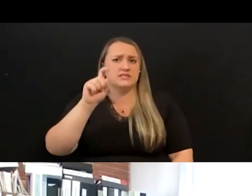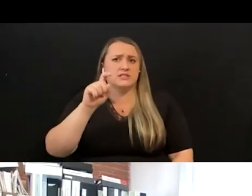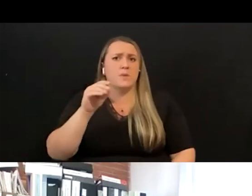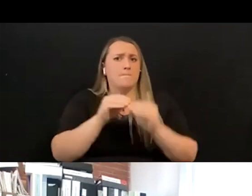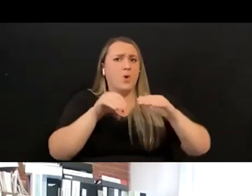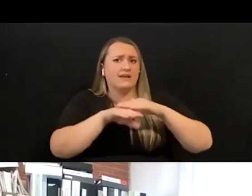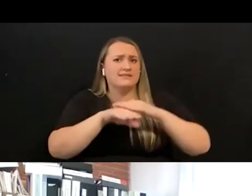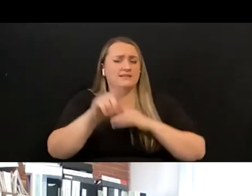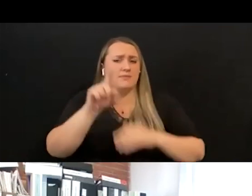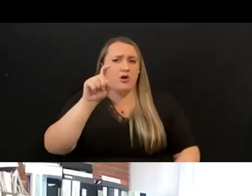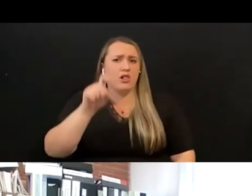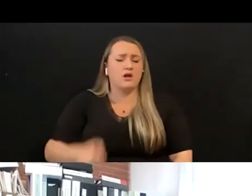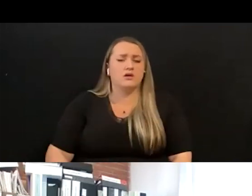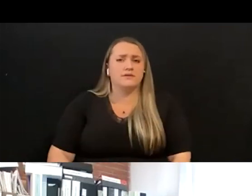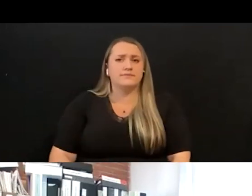accessible?